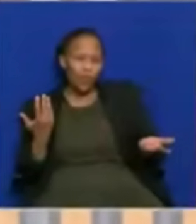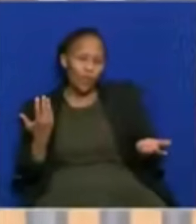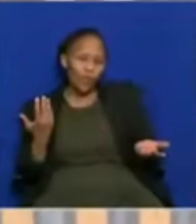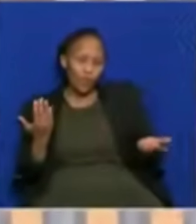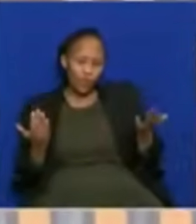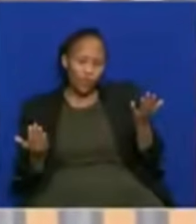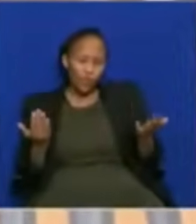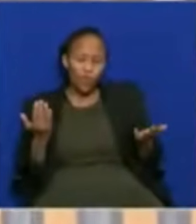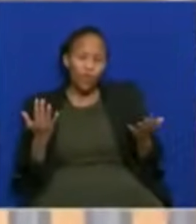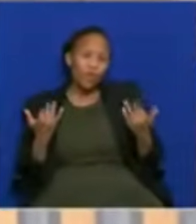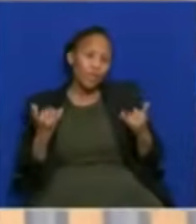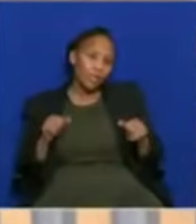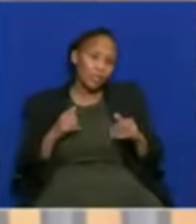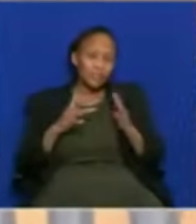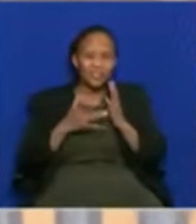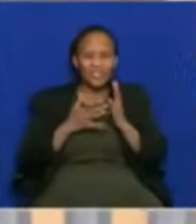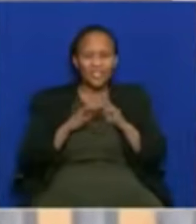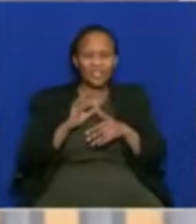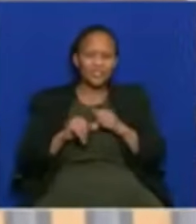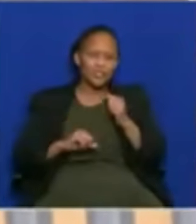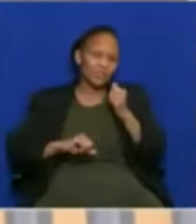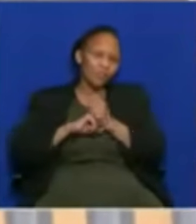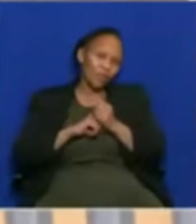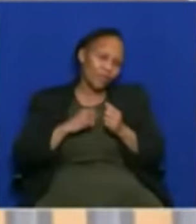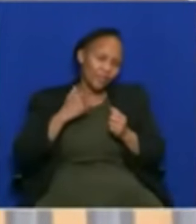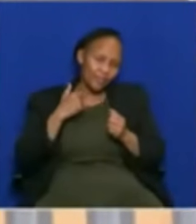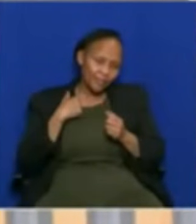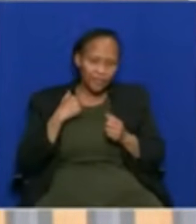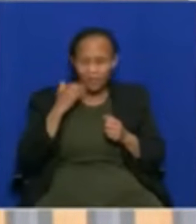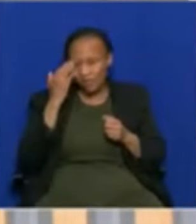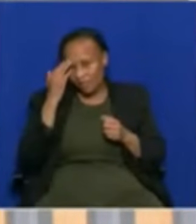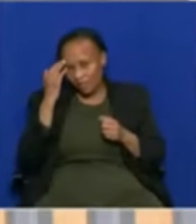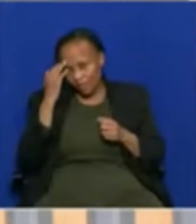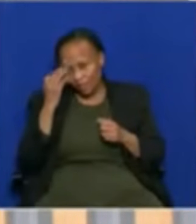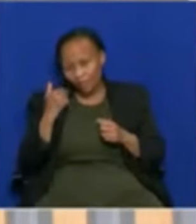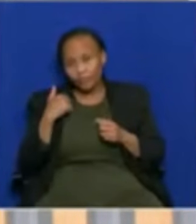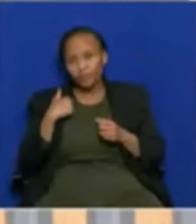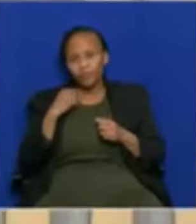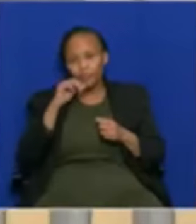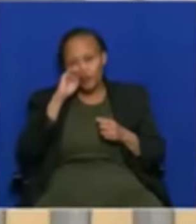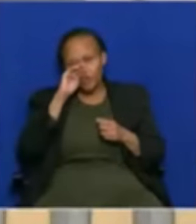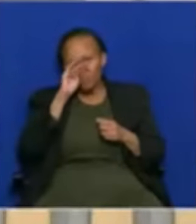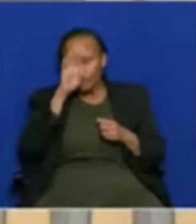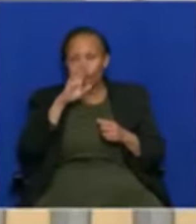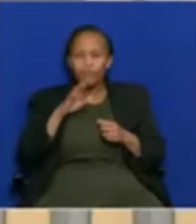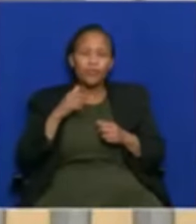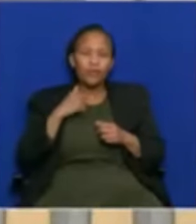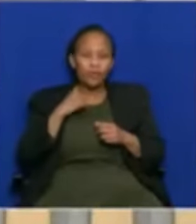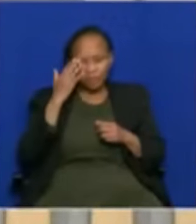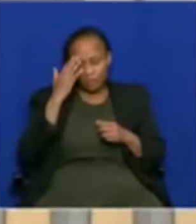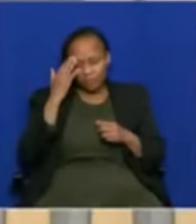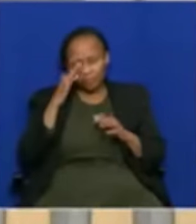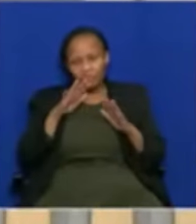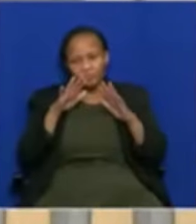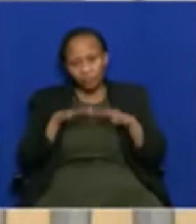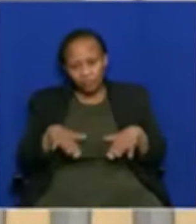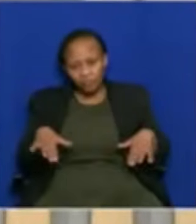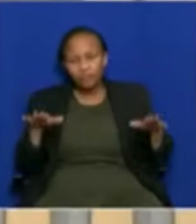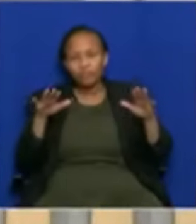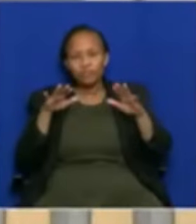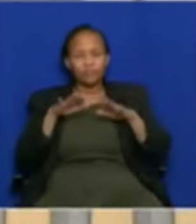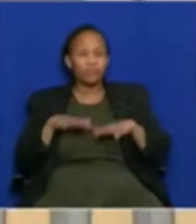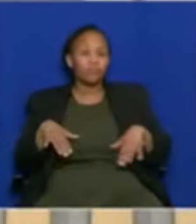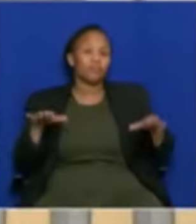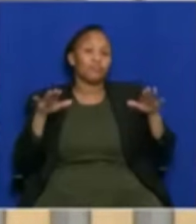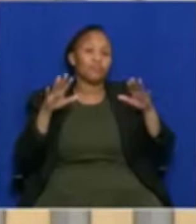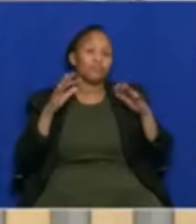support unit post, and I'm acquainted with the environment, so it's part mine. So with regards to General Khan